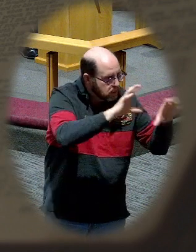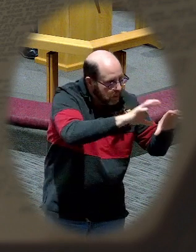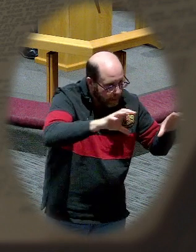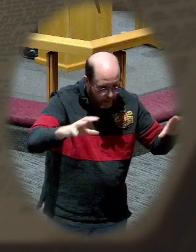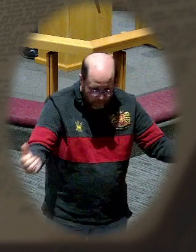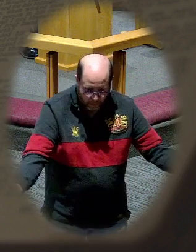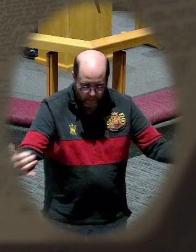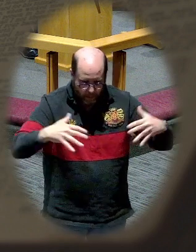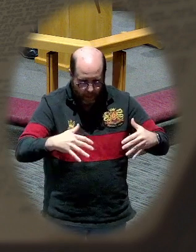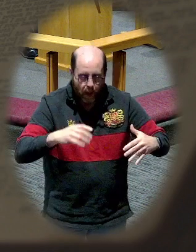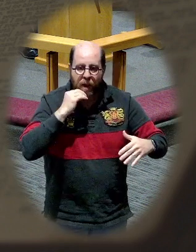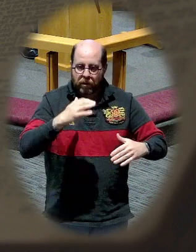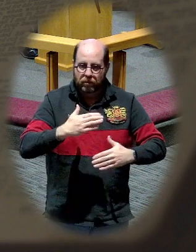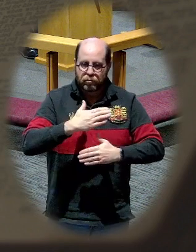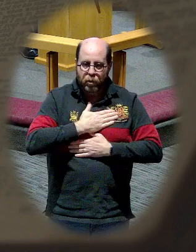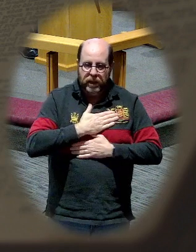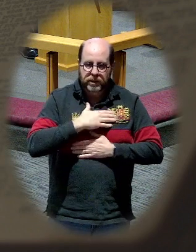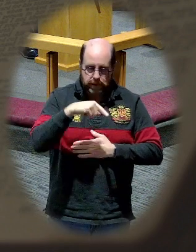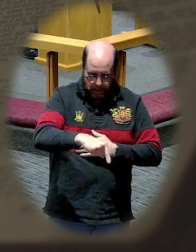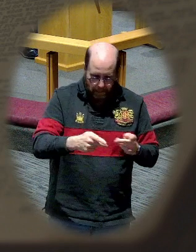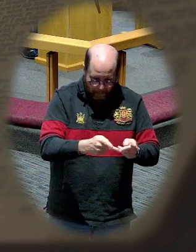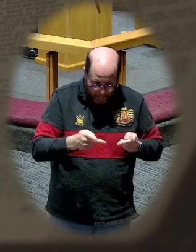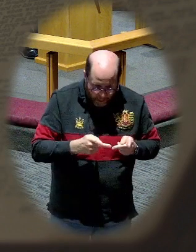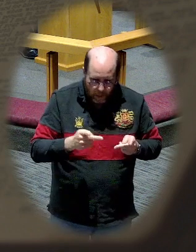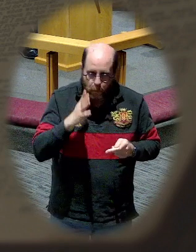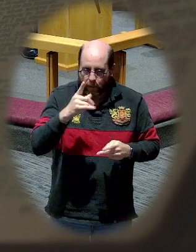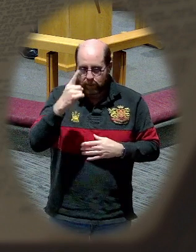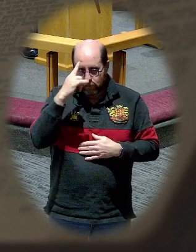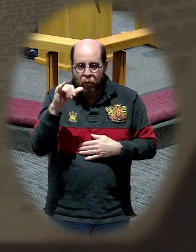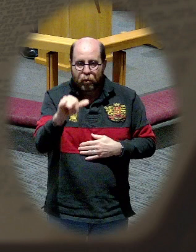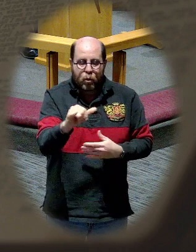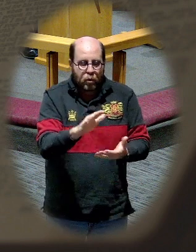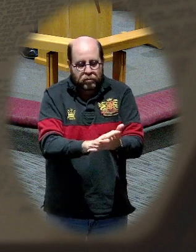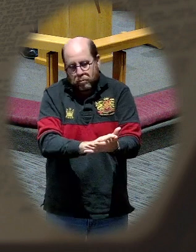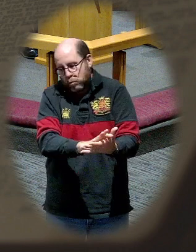his rest place and his resting place shall be glorious.